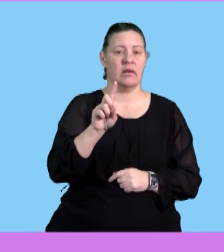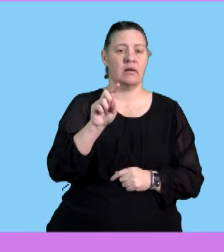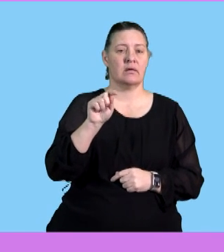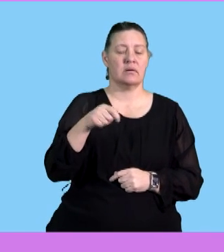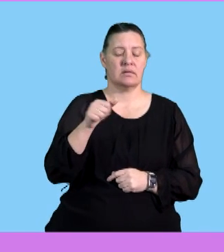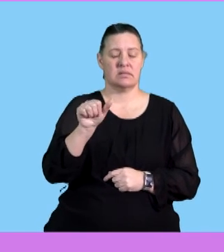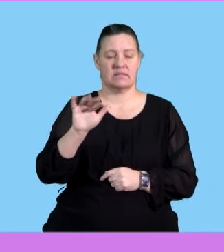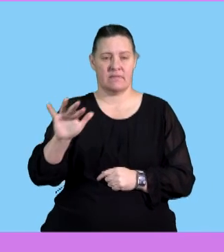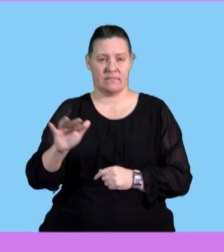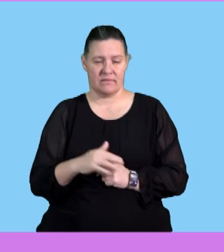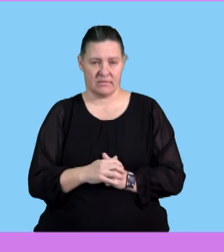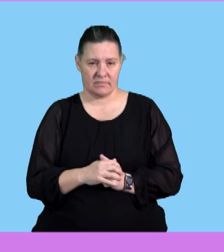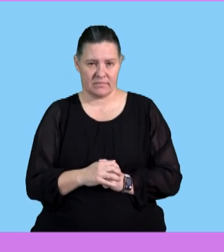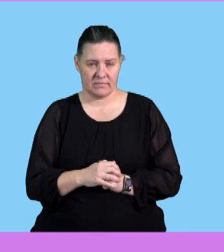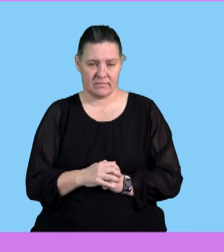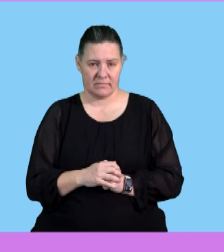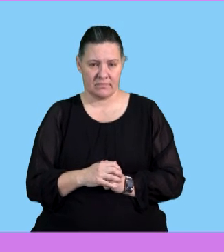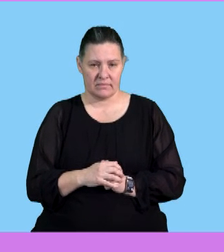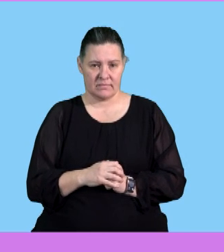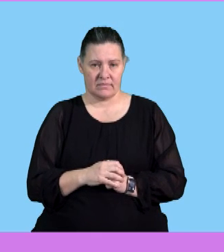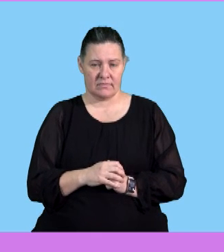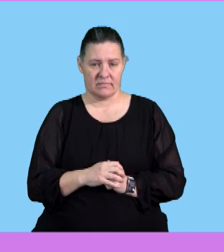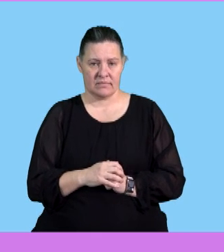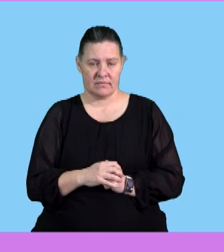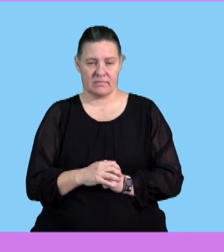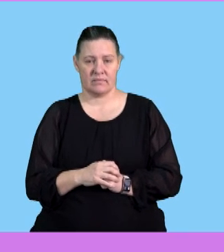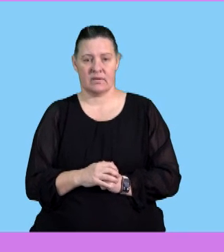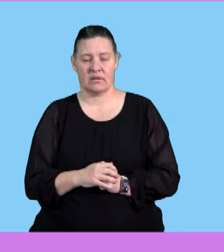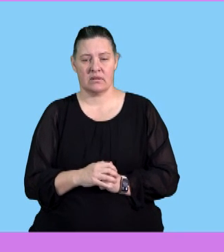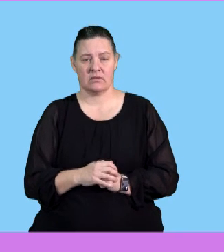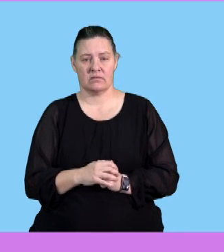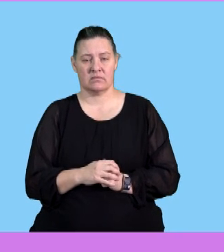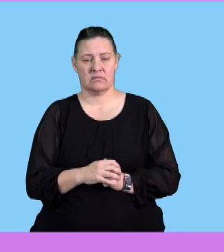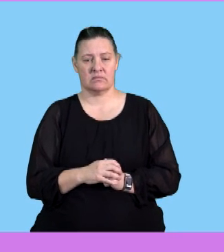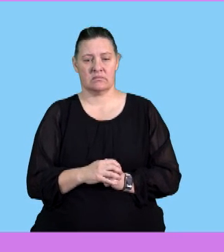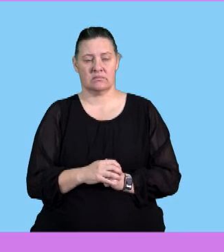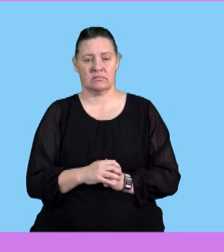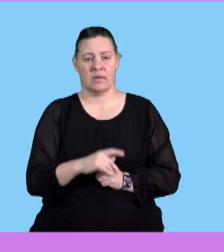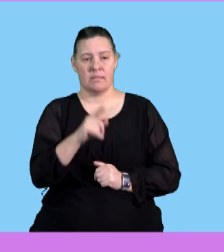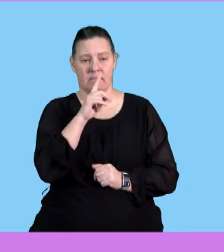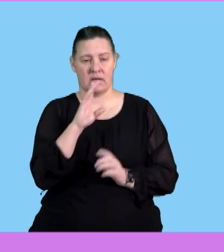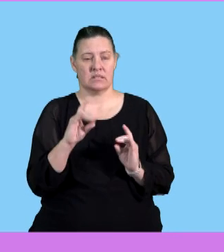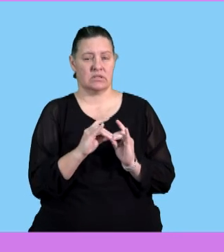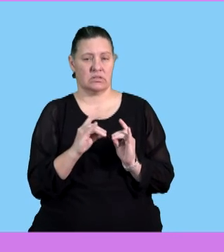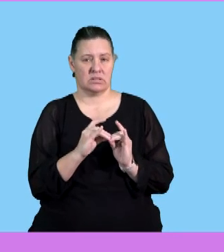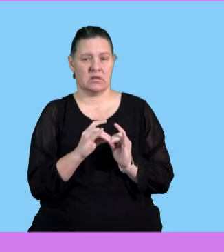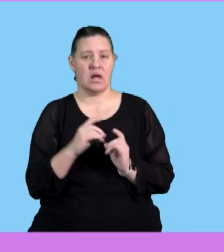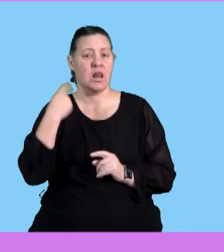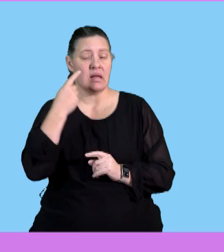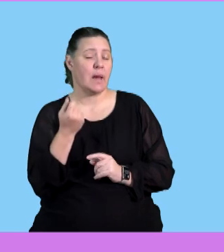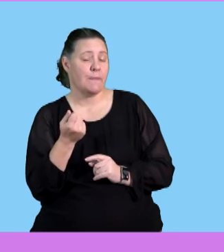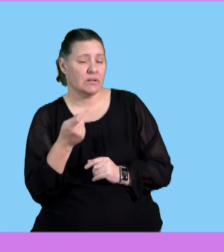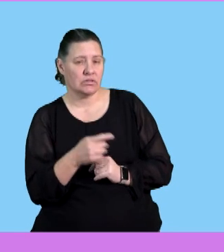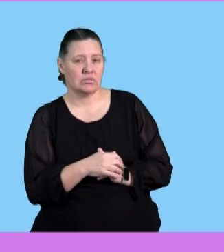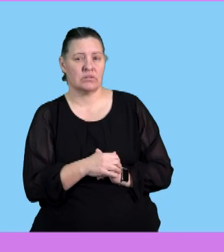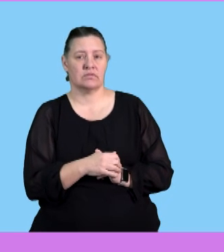will be equivalent to 21 rand 65. So in London, these pair of